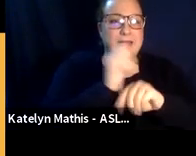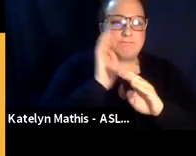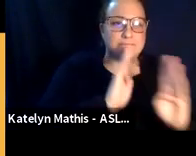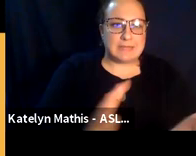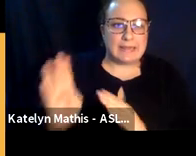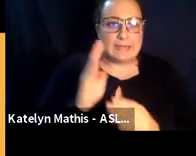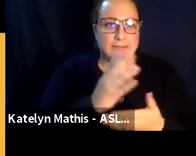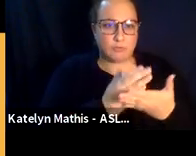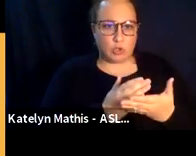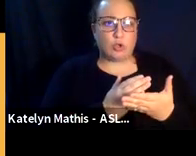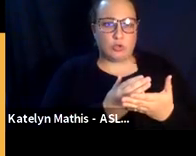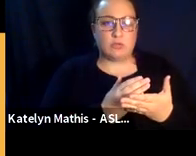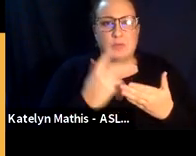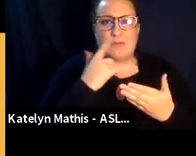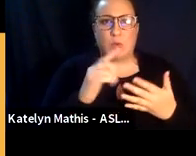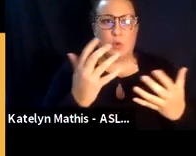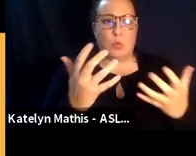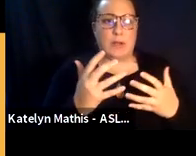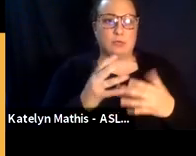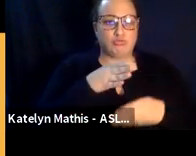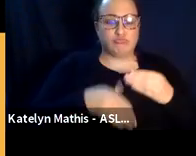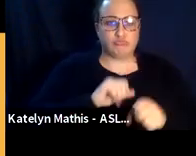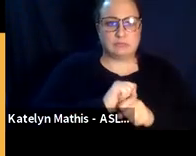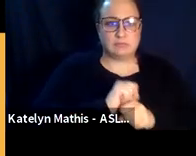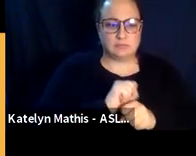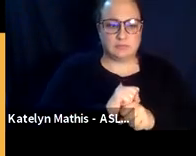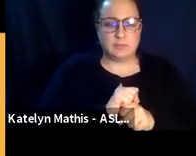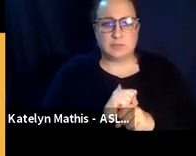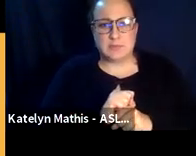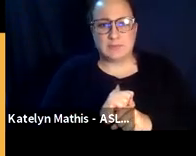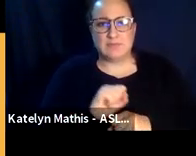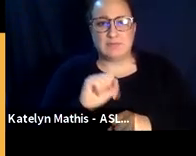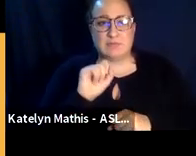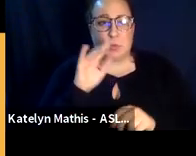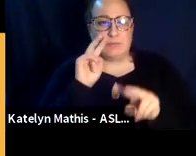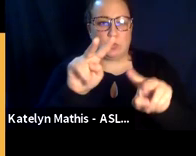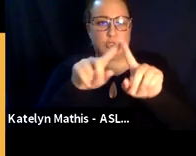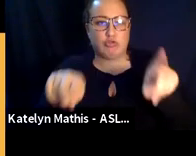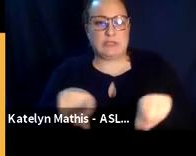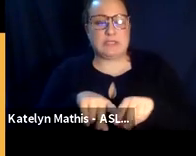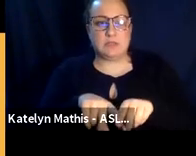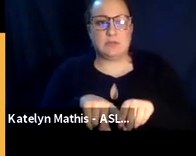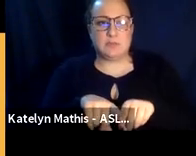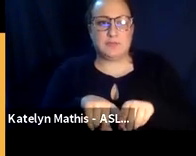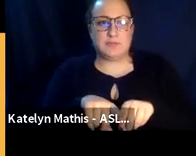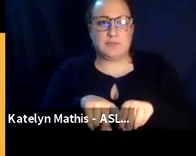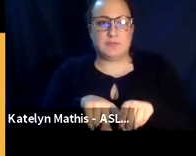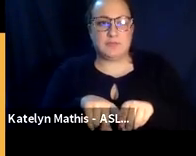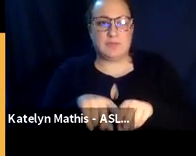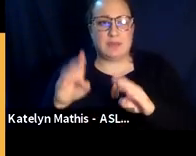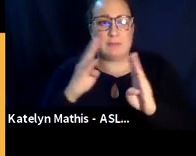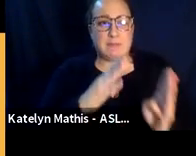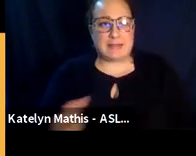part of setting out to do a task. So if you look at the screen, there's the planning